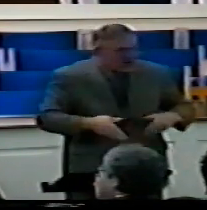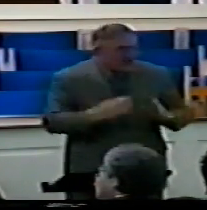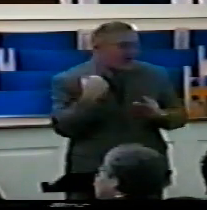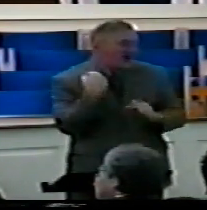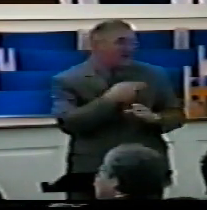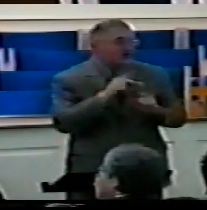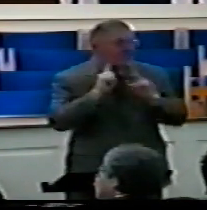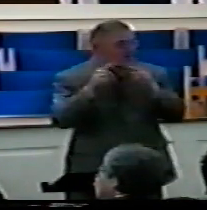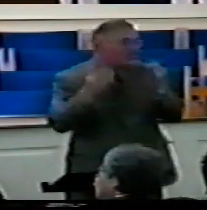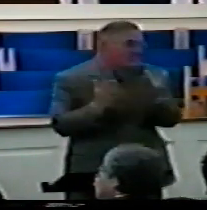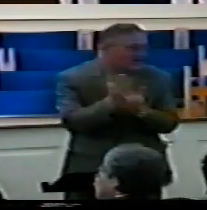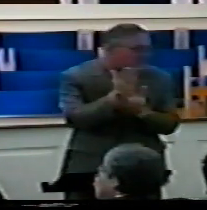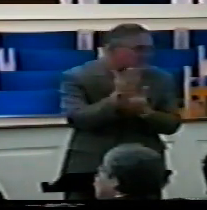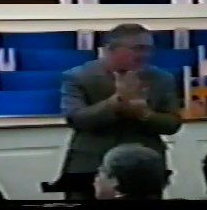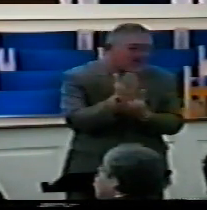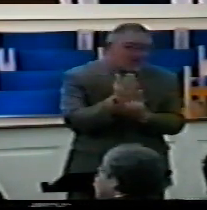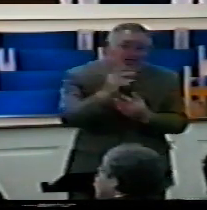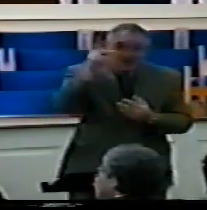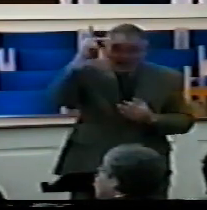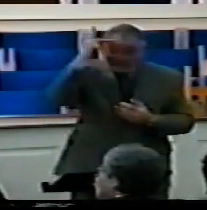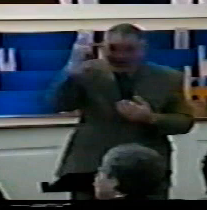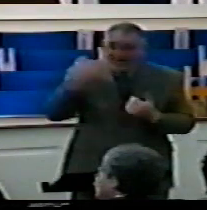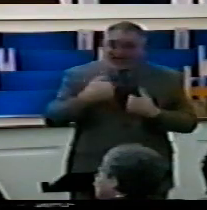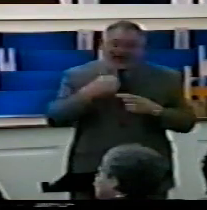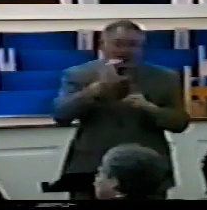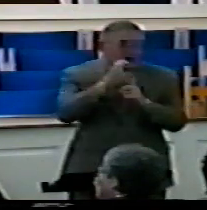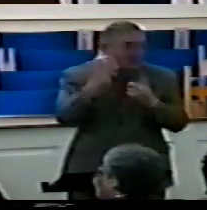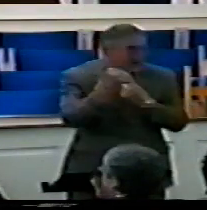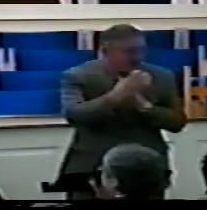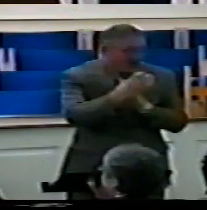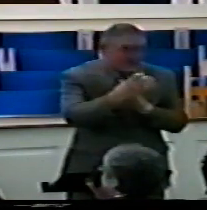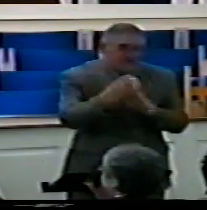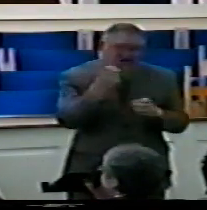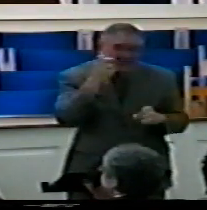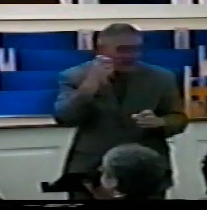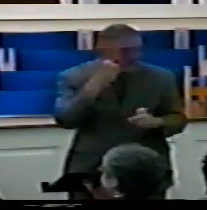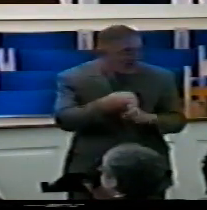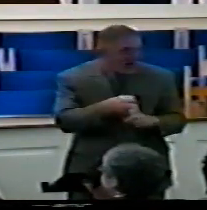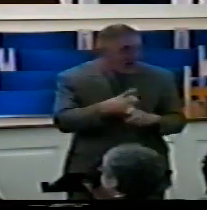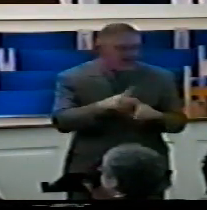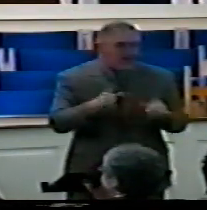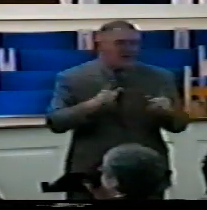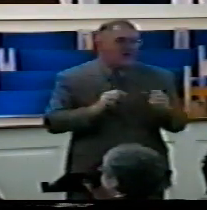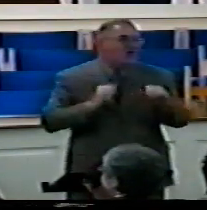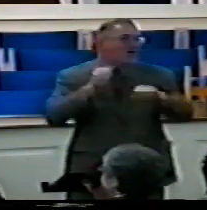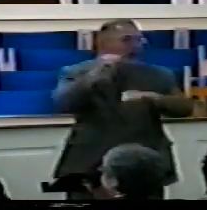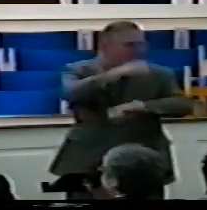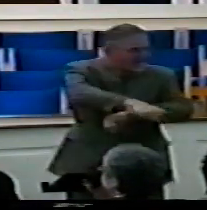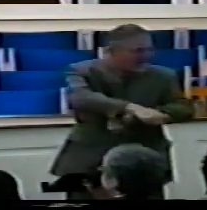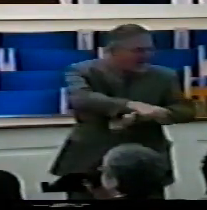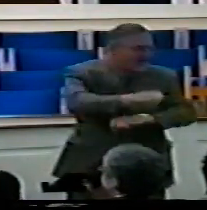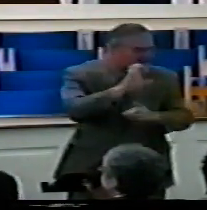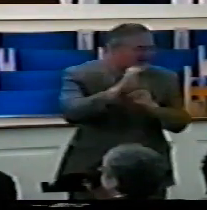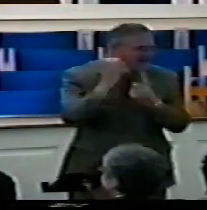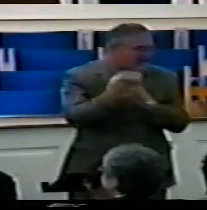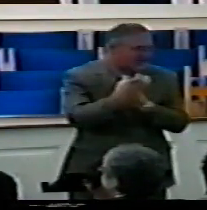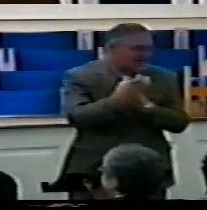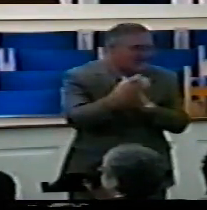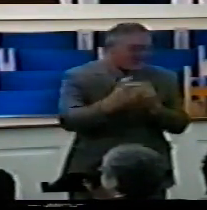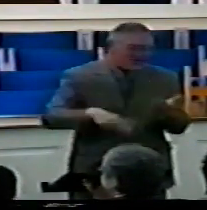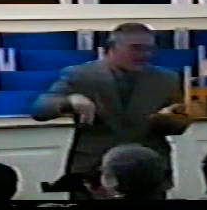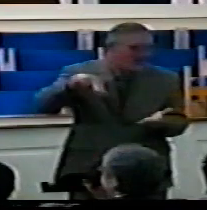circumstances surrounding him, but he overcome the circumstances. He overcome the circumstances. He rose